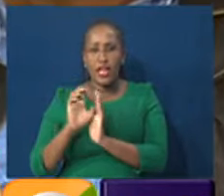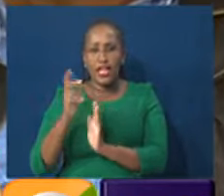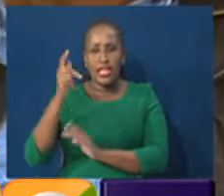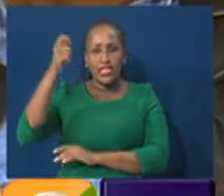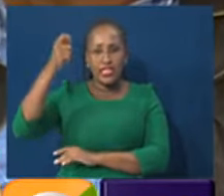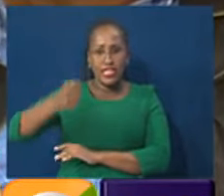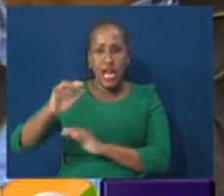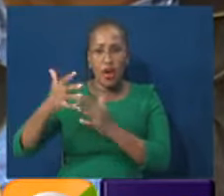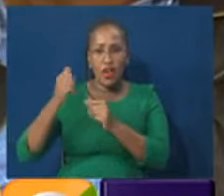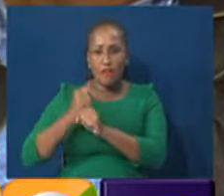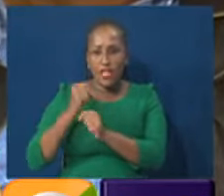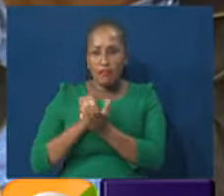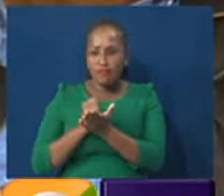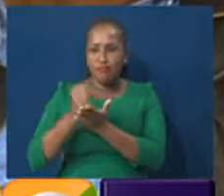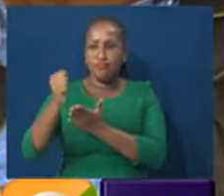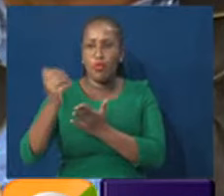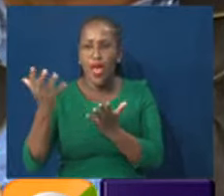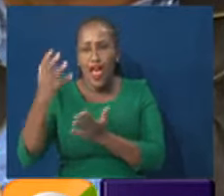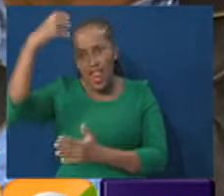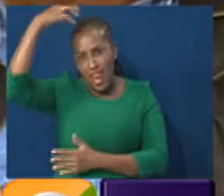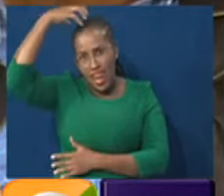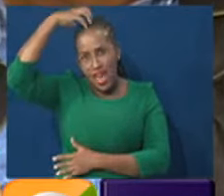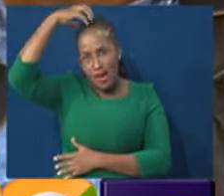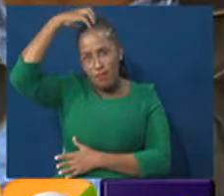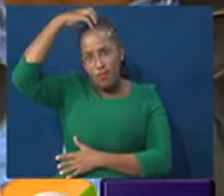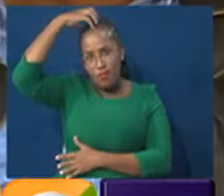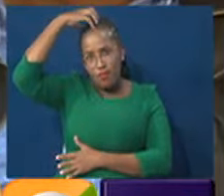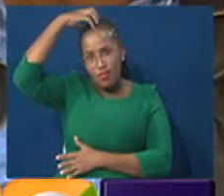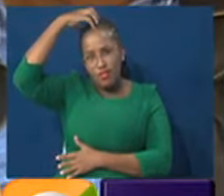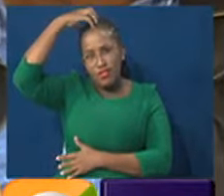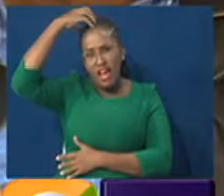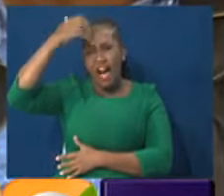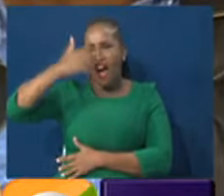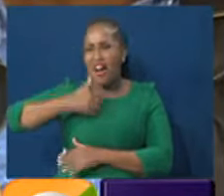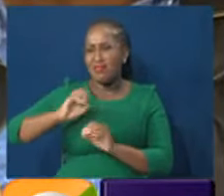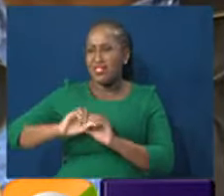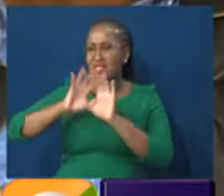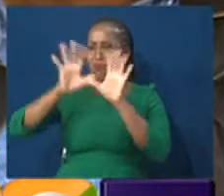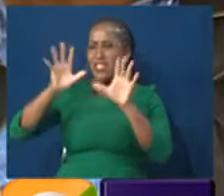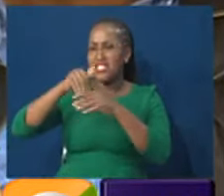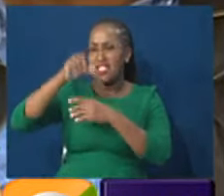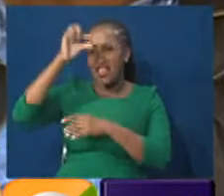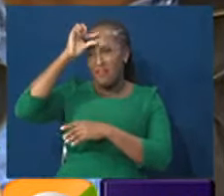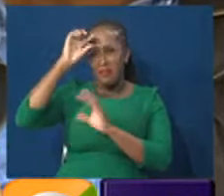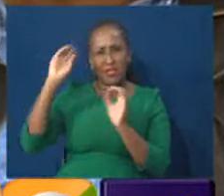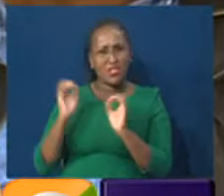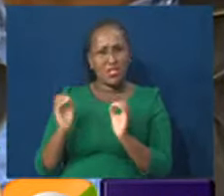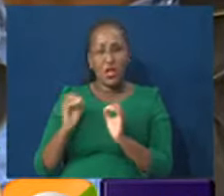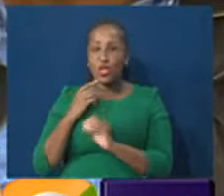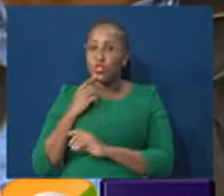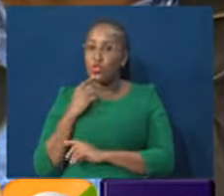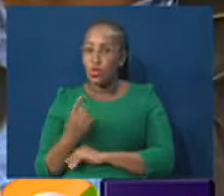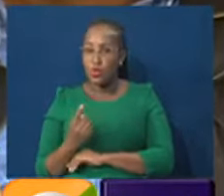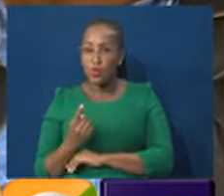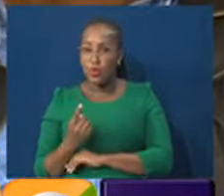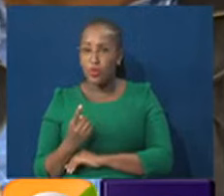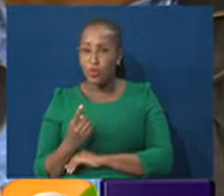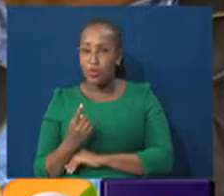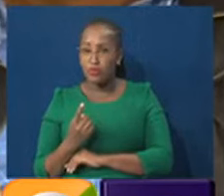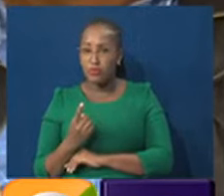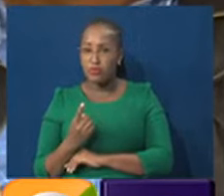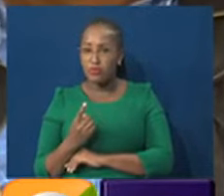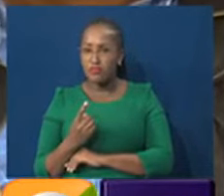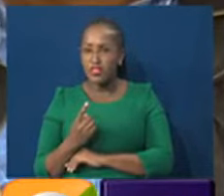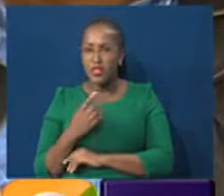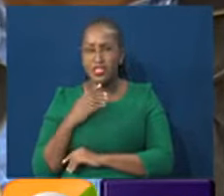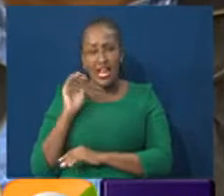did, he has been transferred to Lamu. And that's not what called the there's no transparency in the government. So the president can transfer the government makes